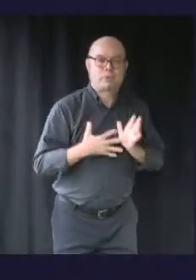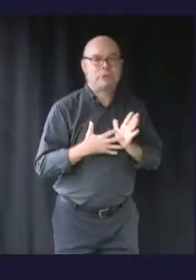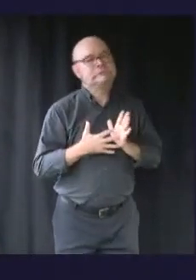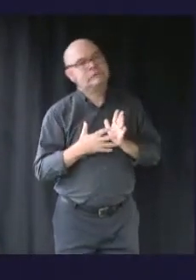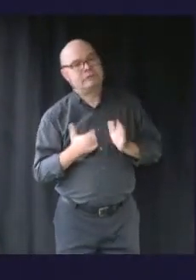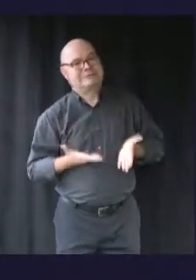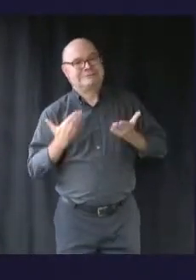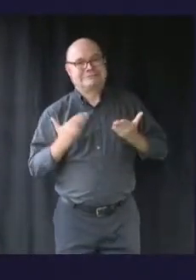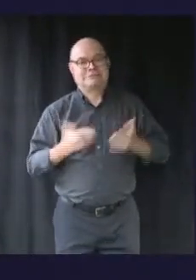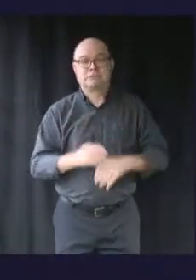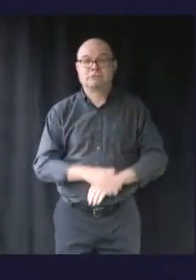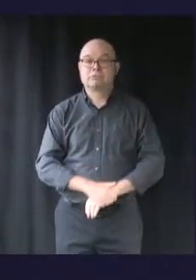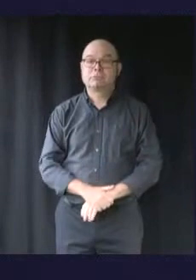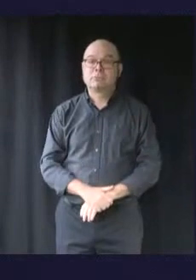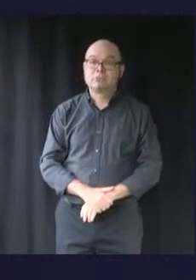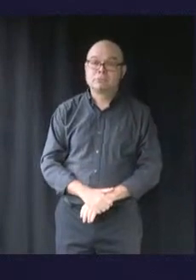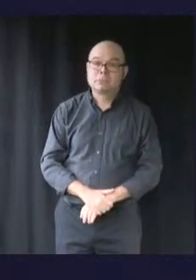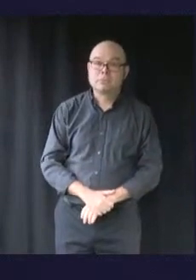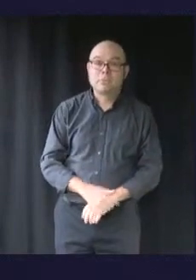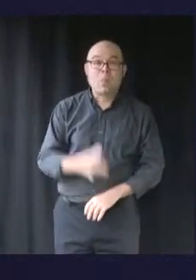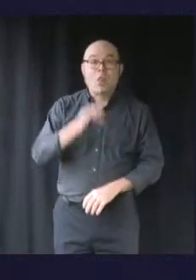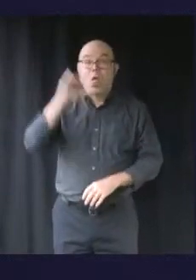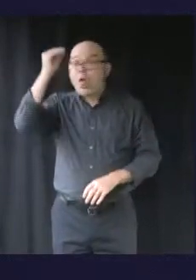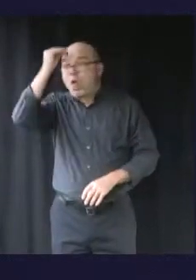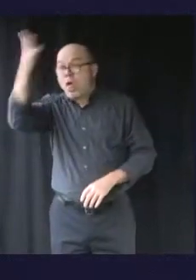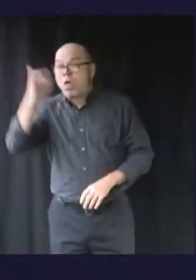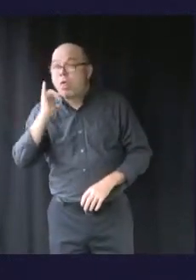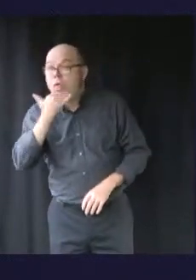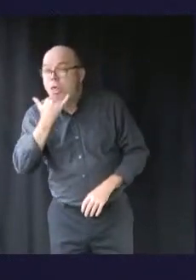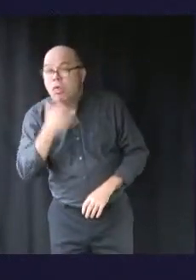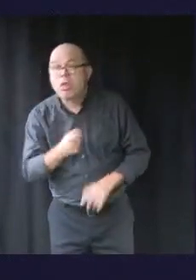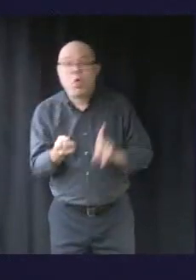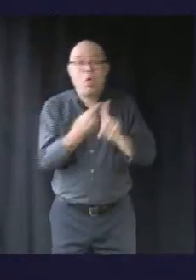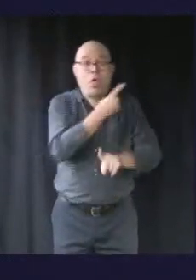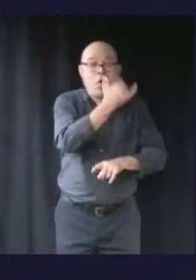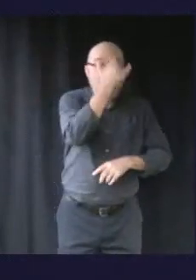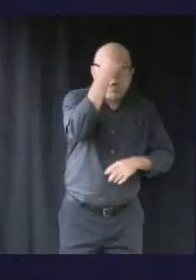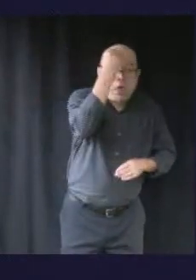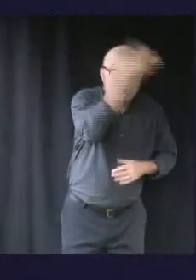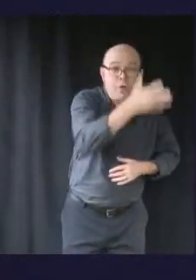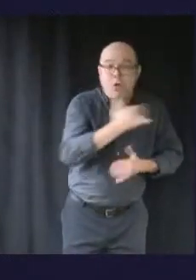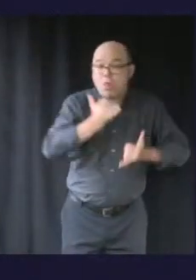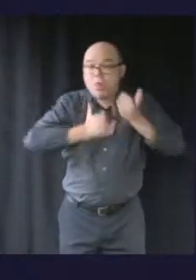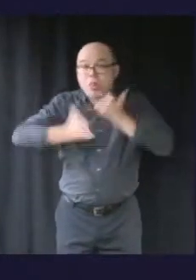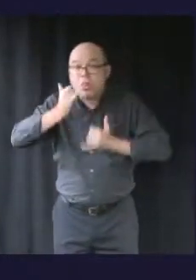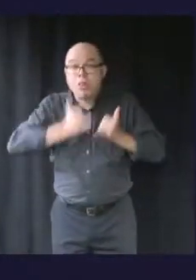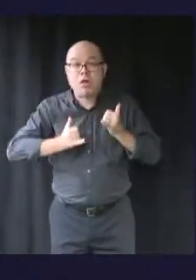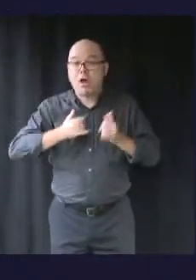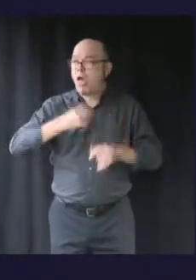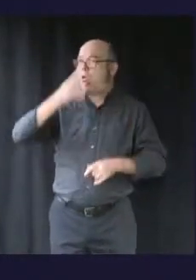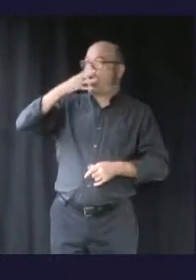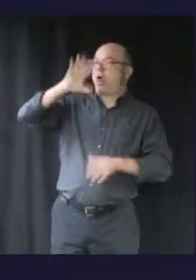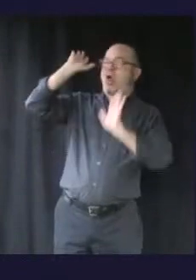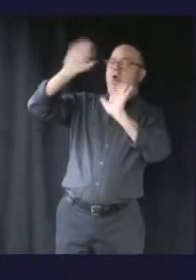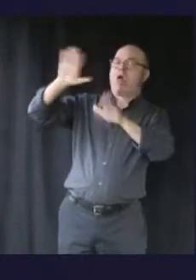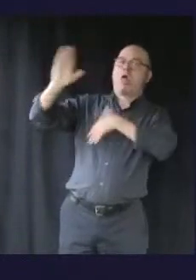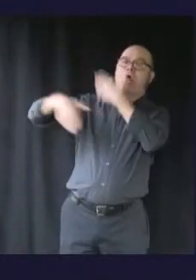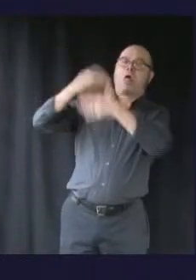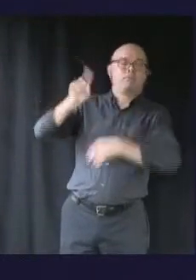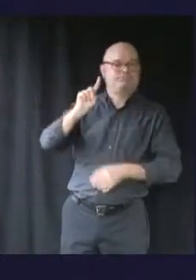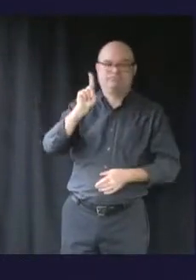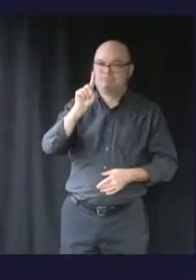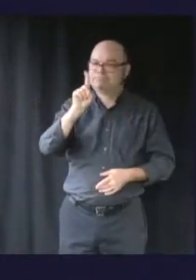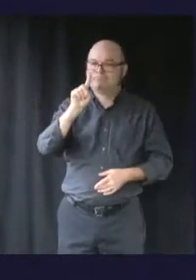disinformation, we must not grow complacent in our defense of the democratic values that have been the firm